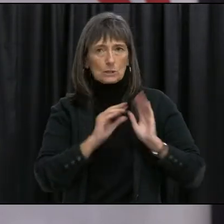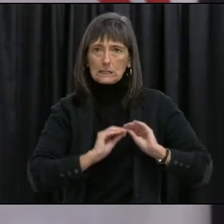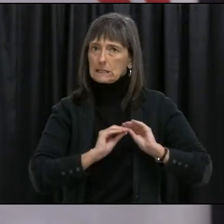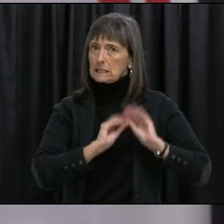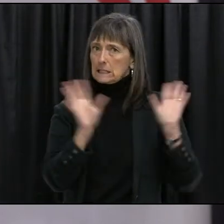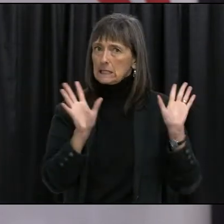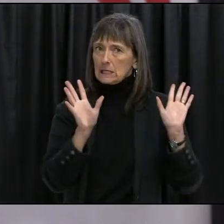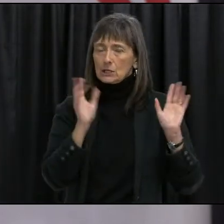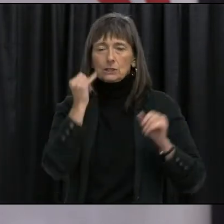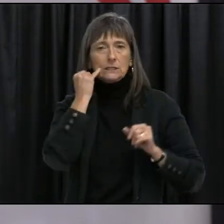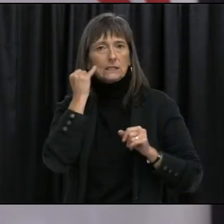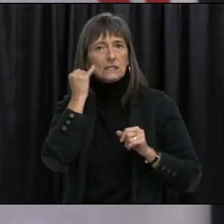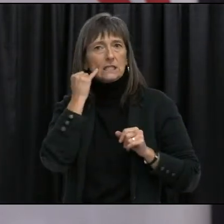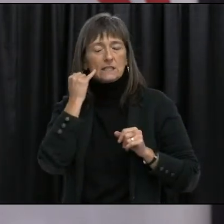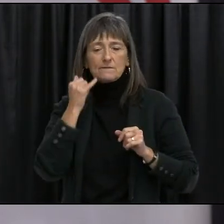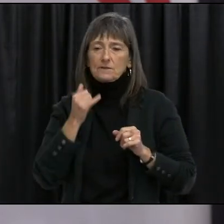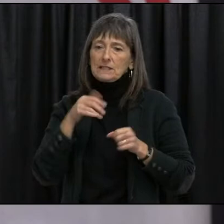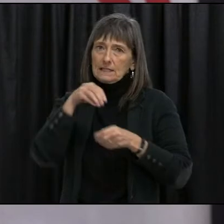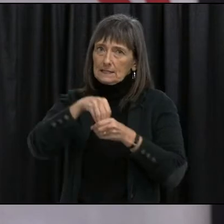those common areas.